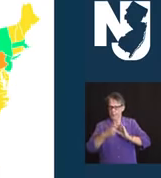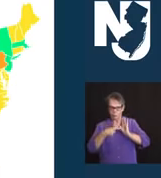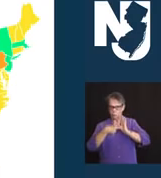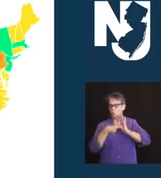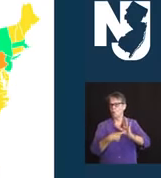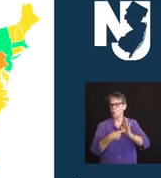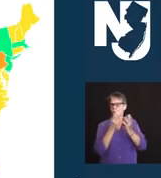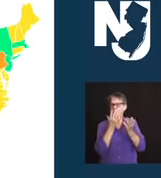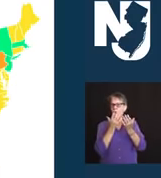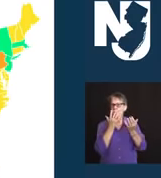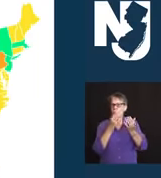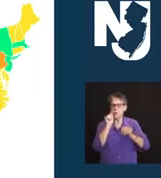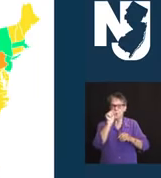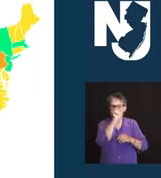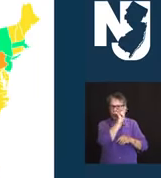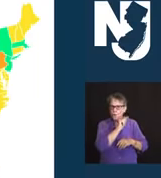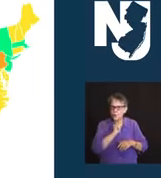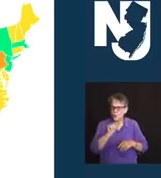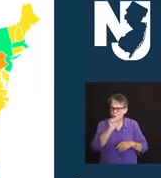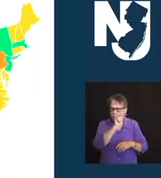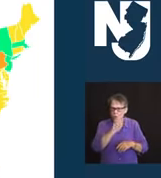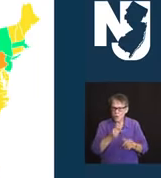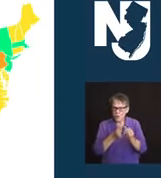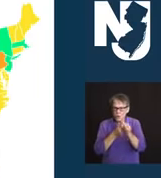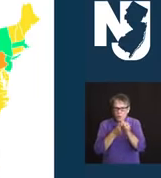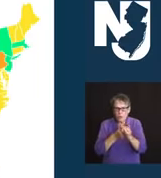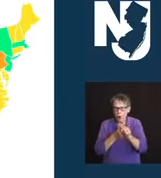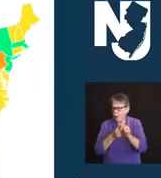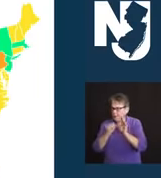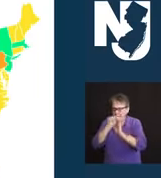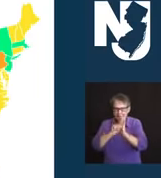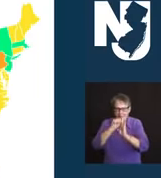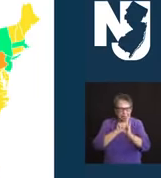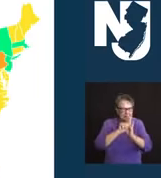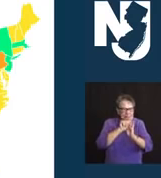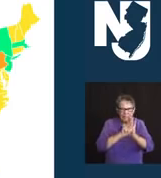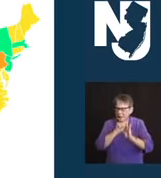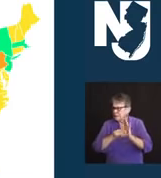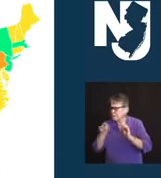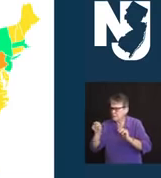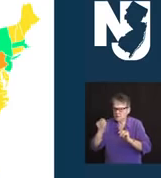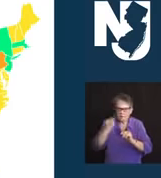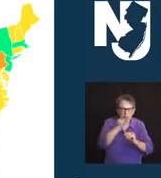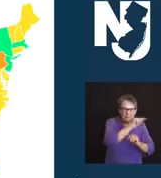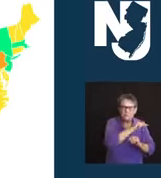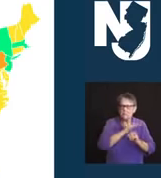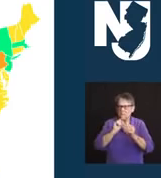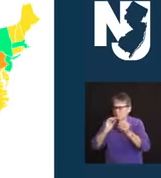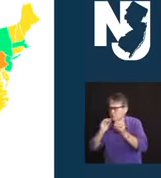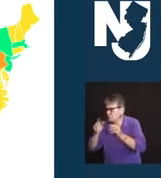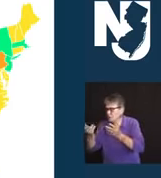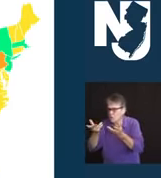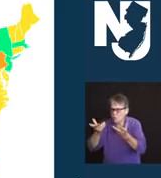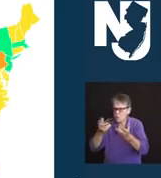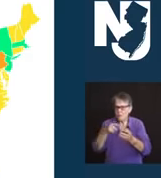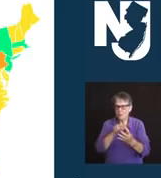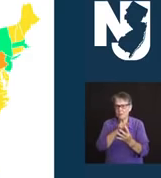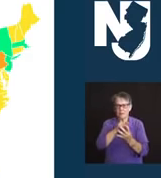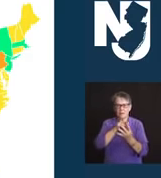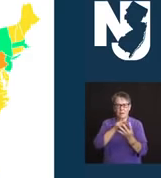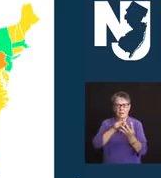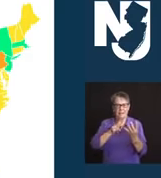state responses to this emergency. They follow many of the same metrics that we do, by the way. And according to COVID Act Now's